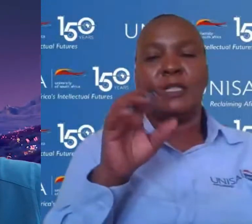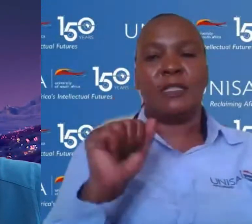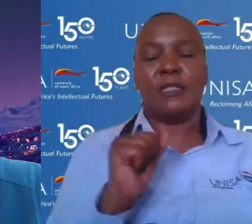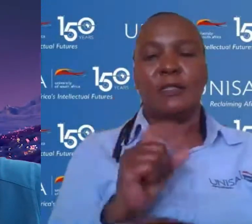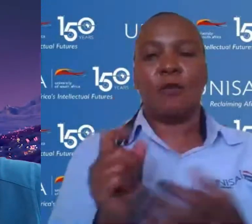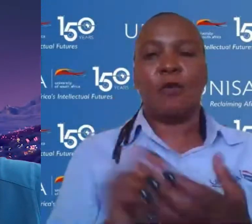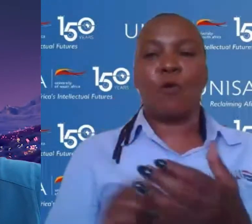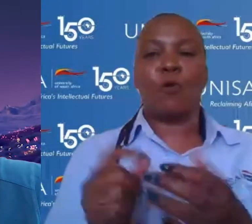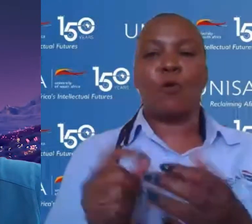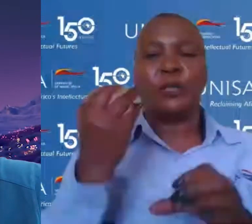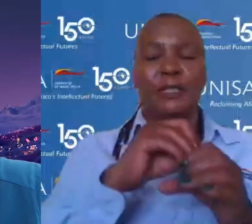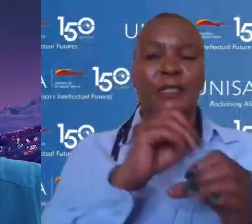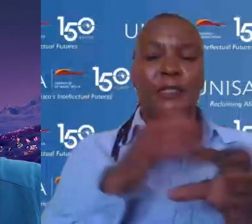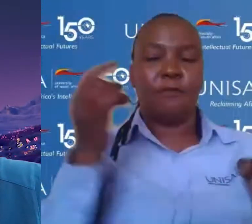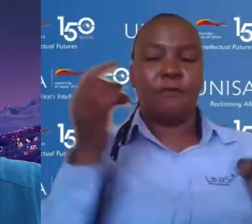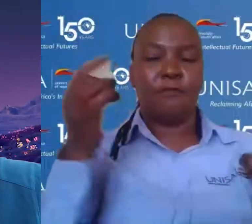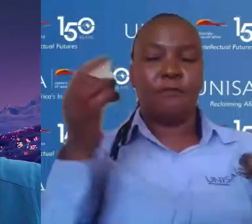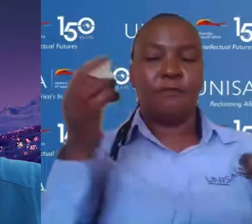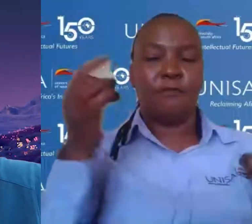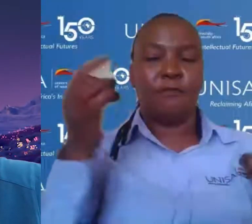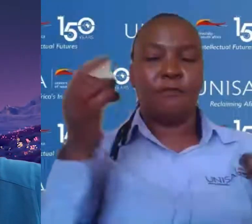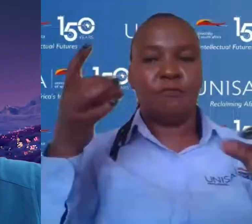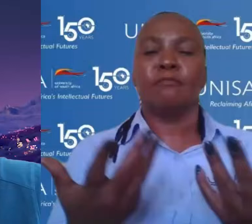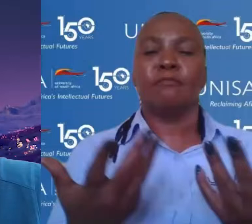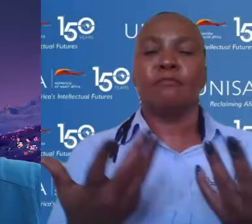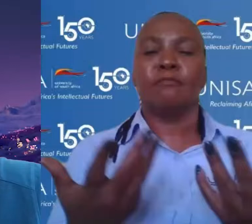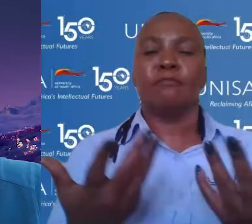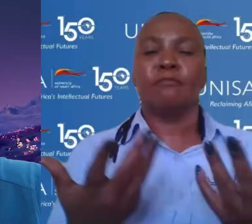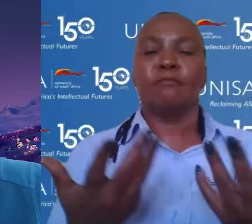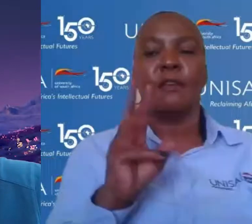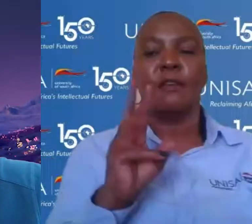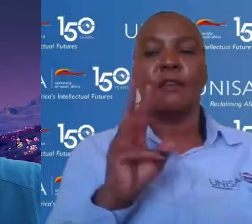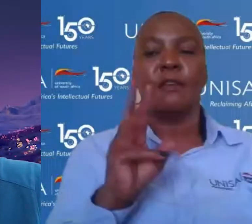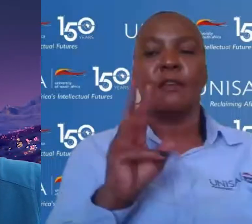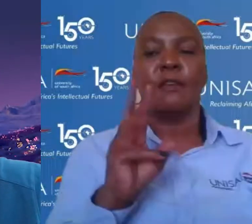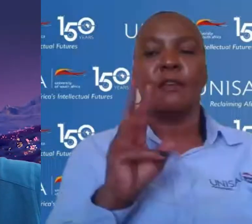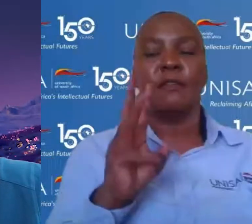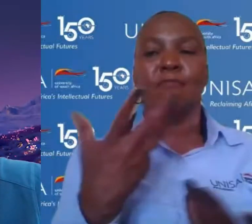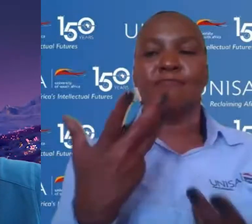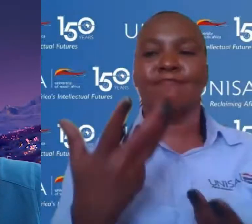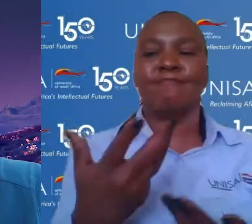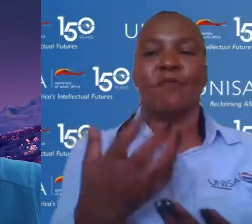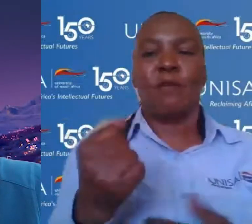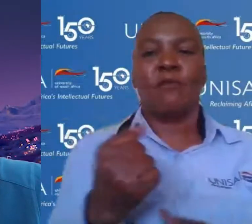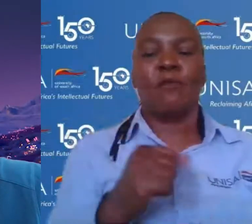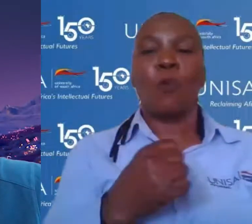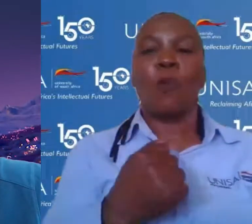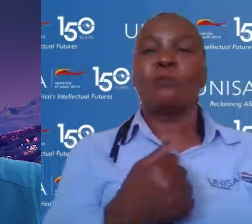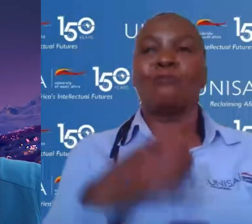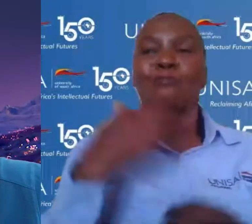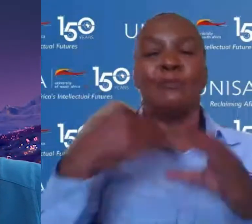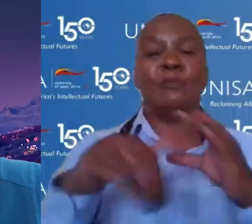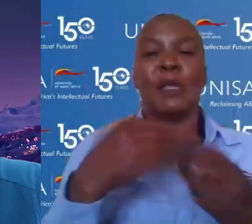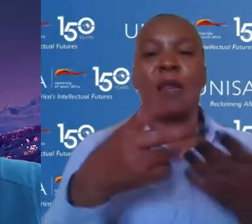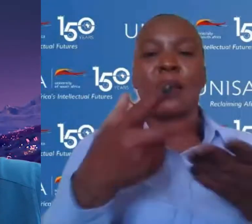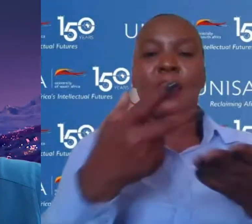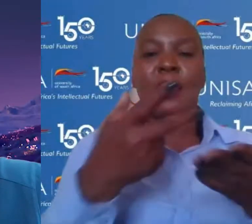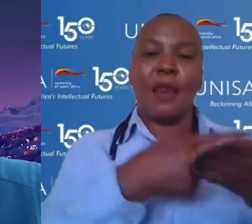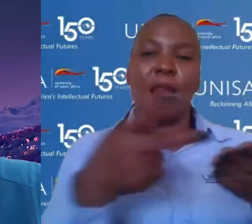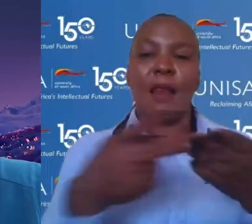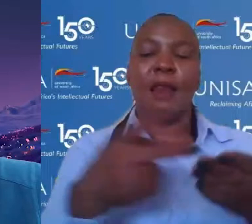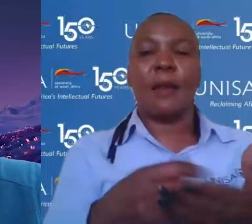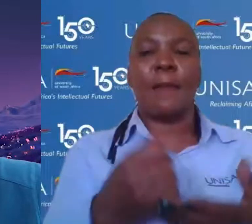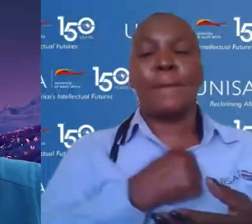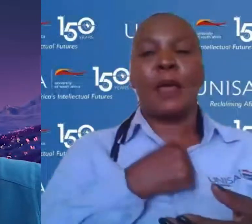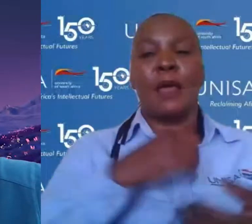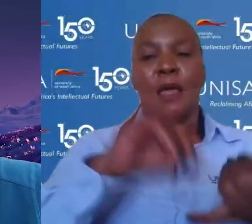details. So if you have that, if you have your email address and your My UNISA My Modules